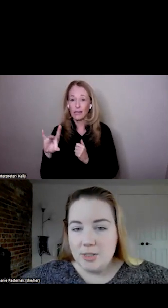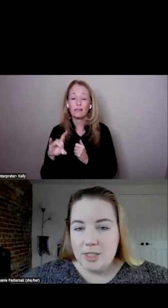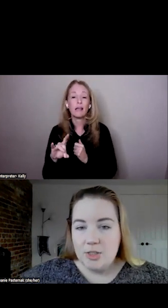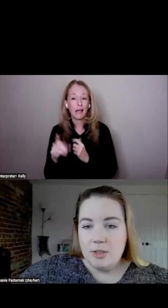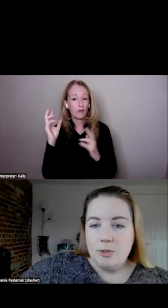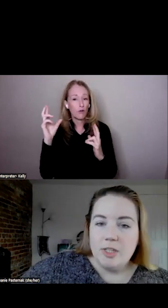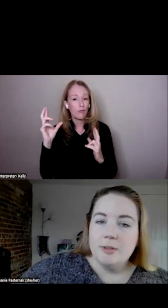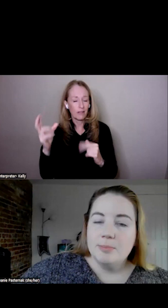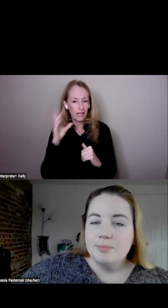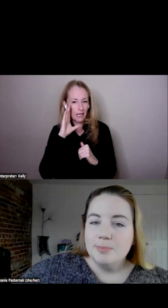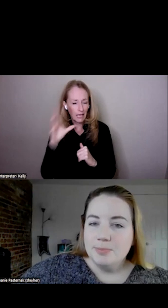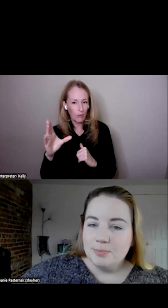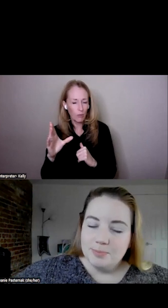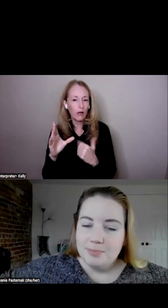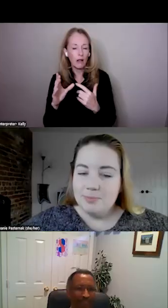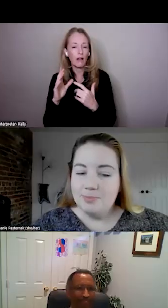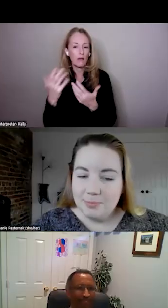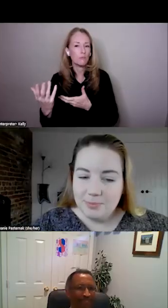more legislation in the new year.